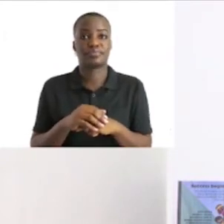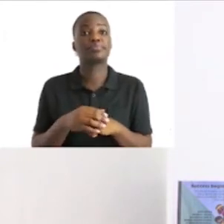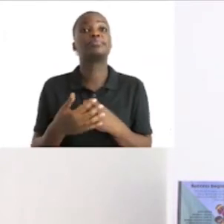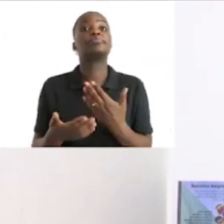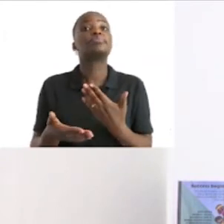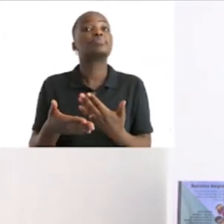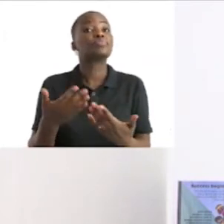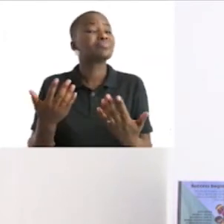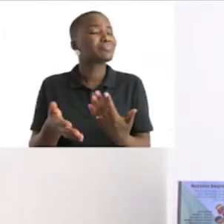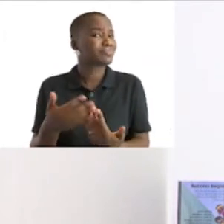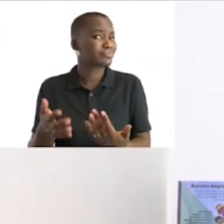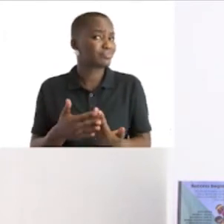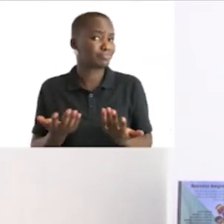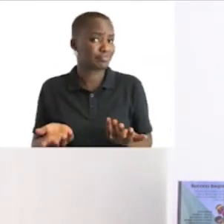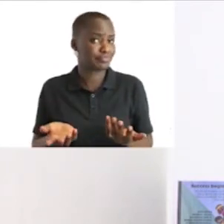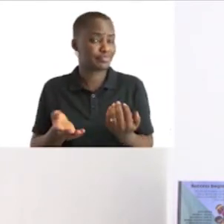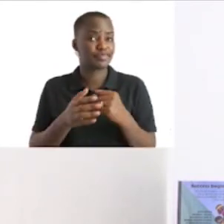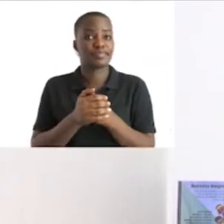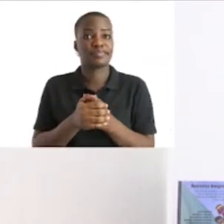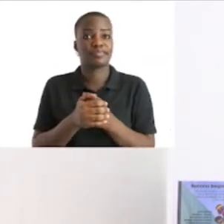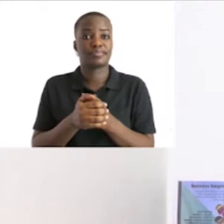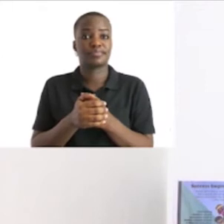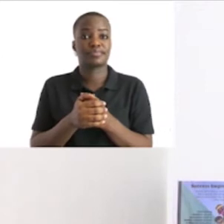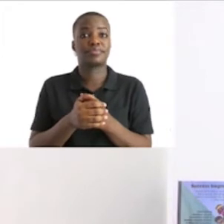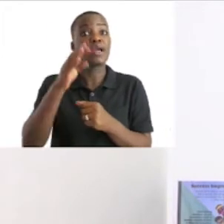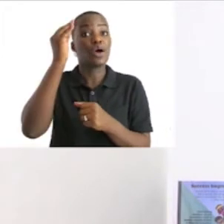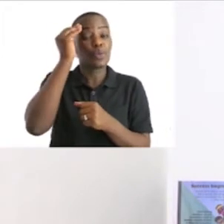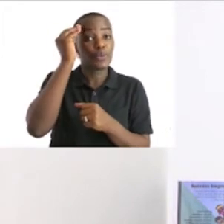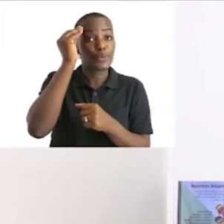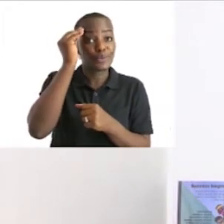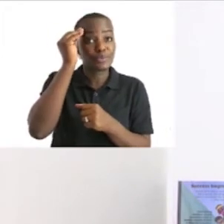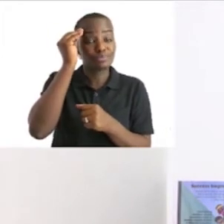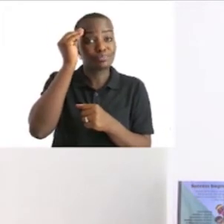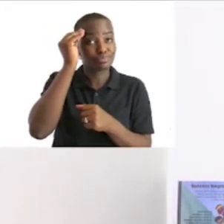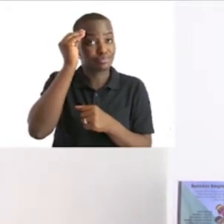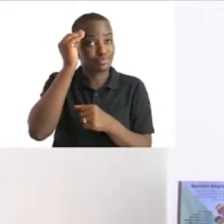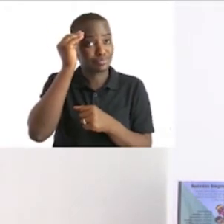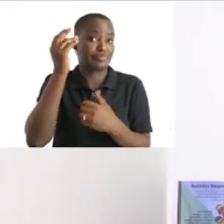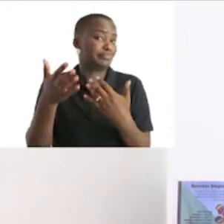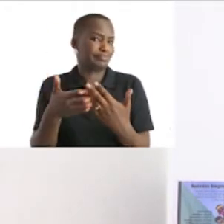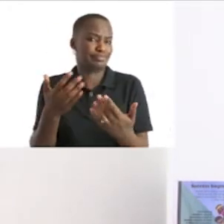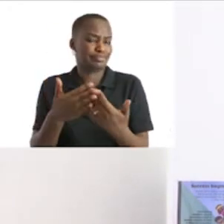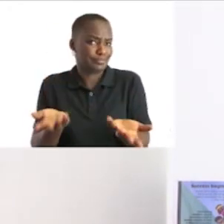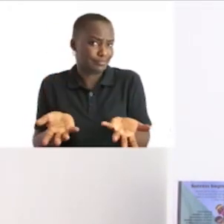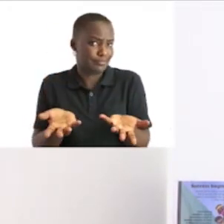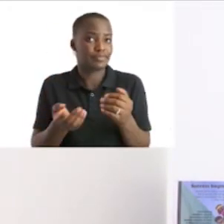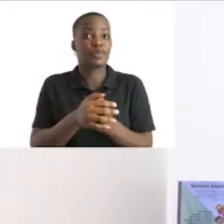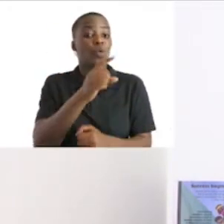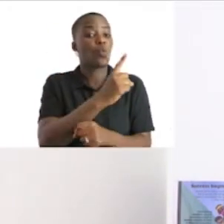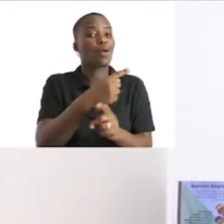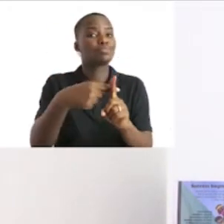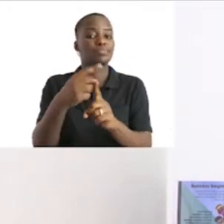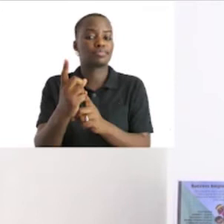a lot easier. So we know our answer. It is very simple. 1